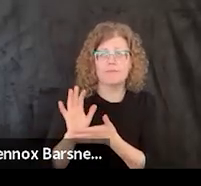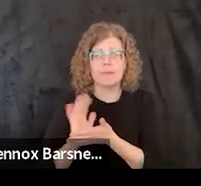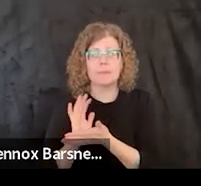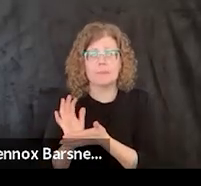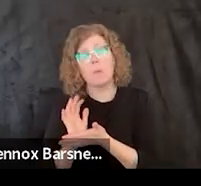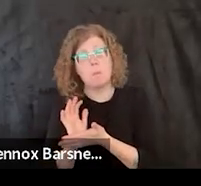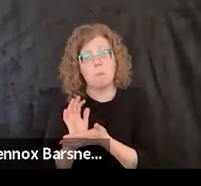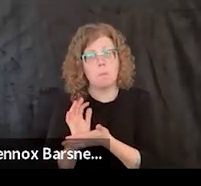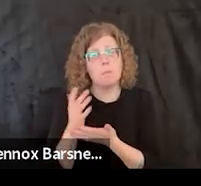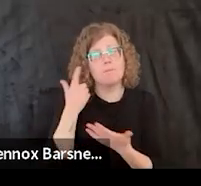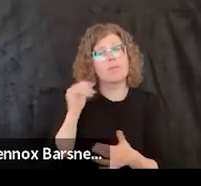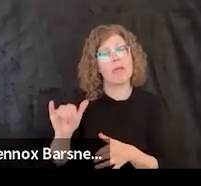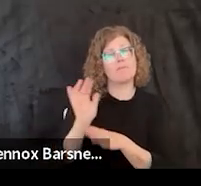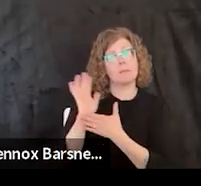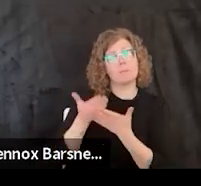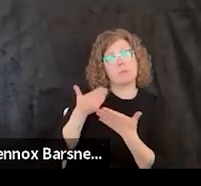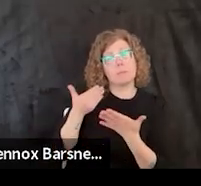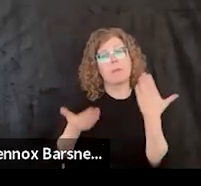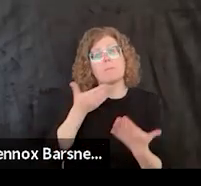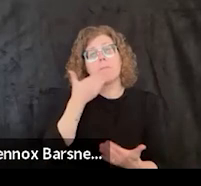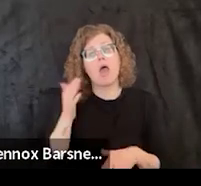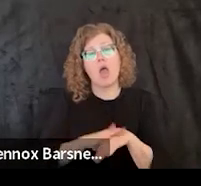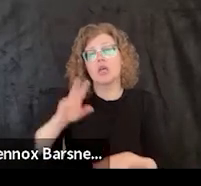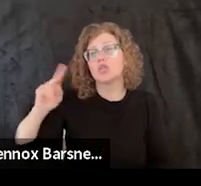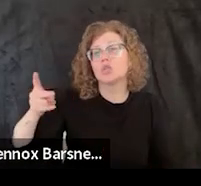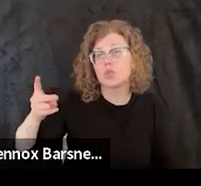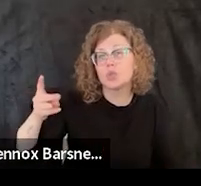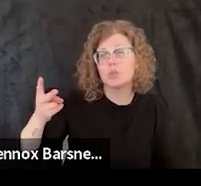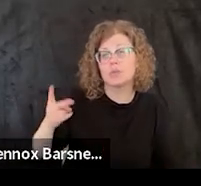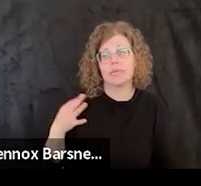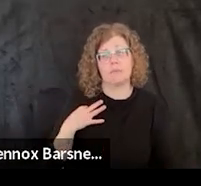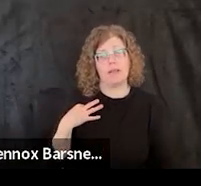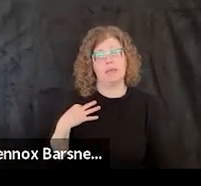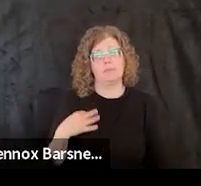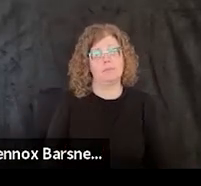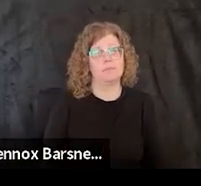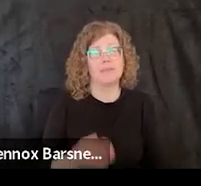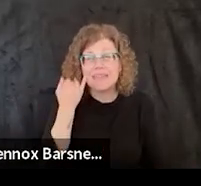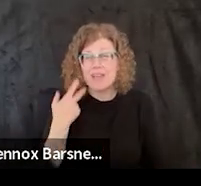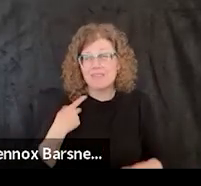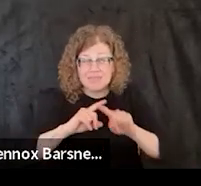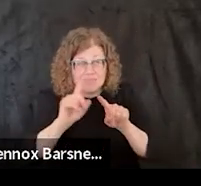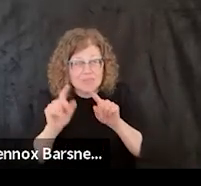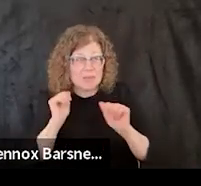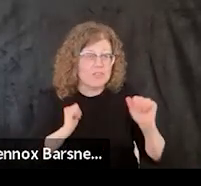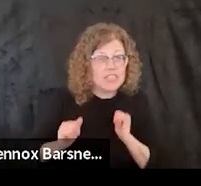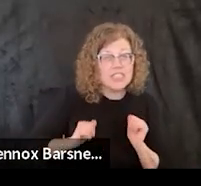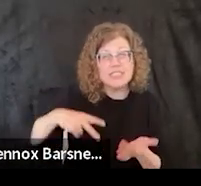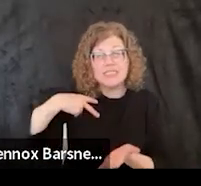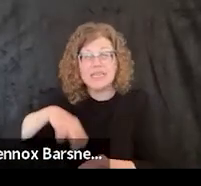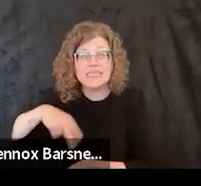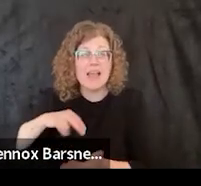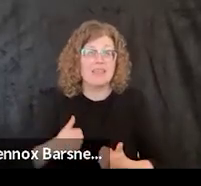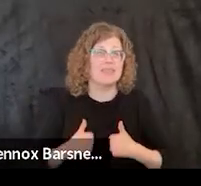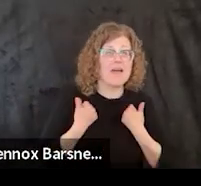filmmaking perspective. Whereas if you were applying to do a series of live dance performances to launch a film, you may